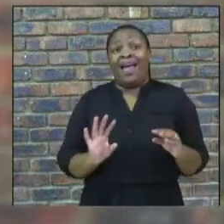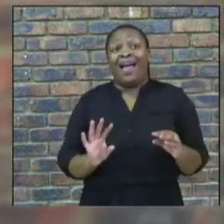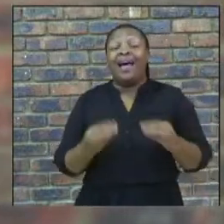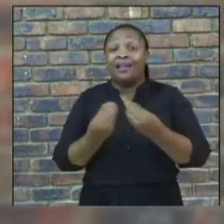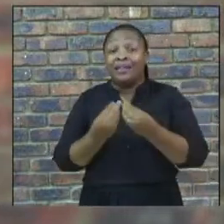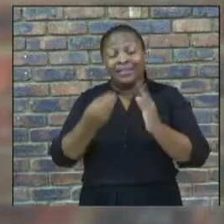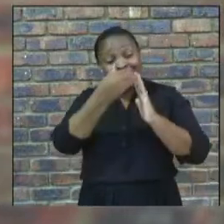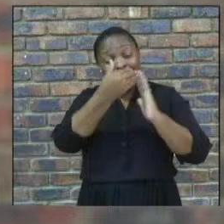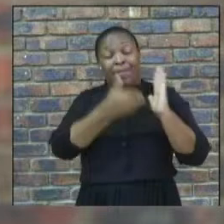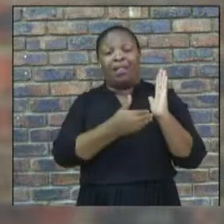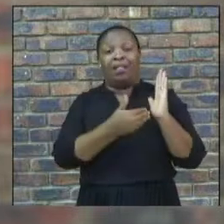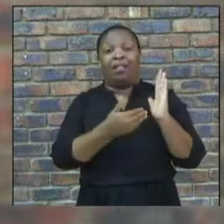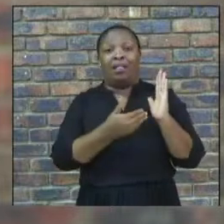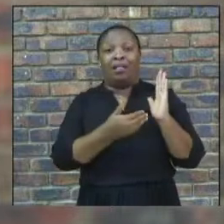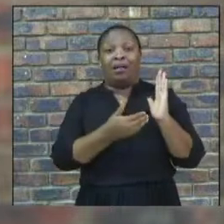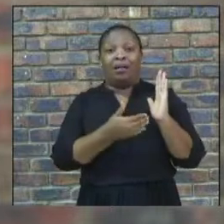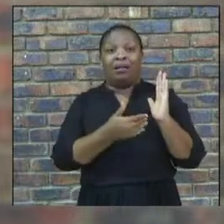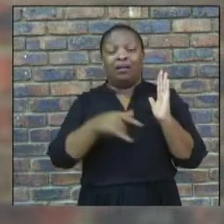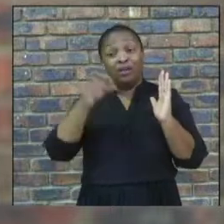bill.